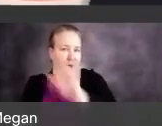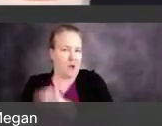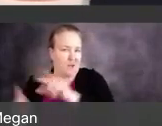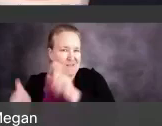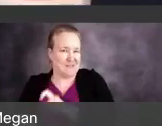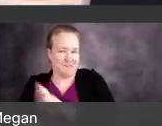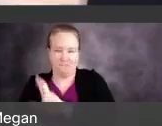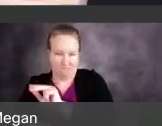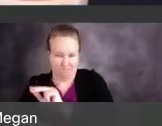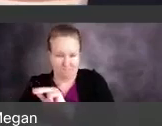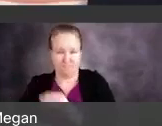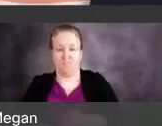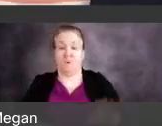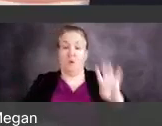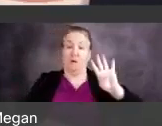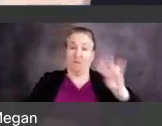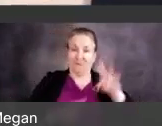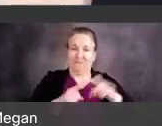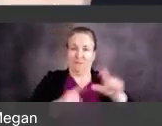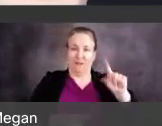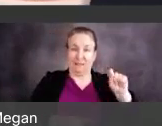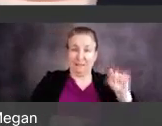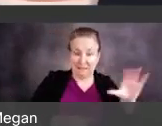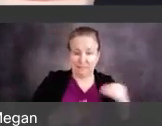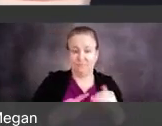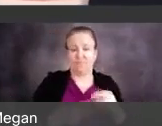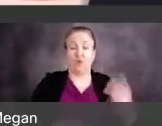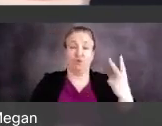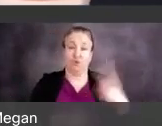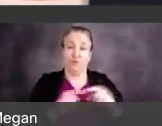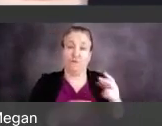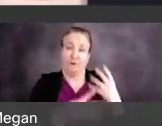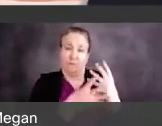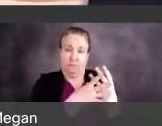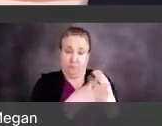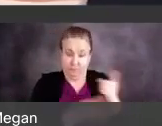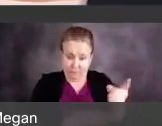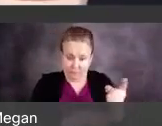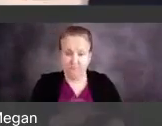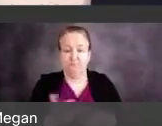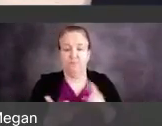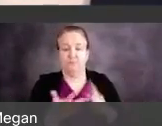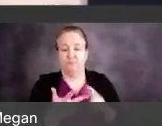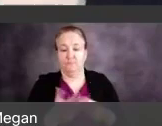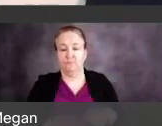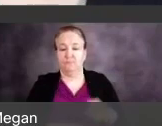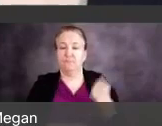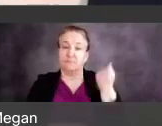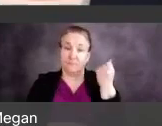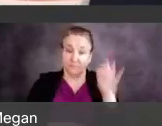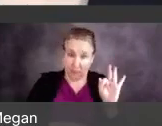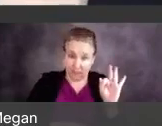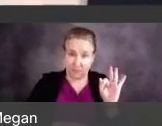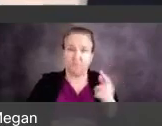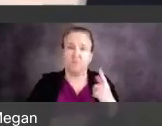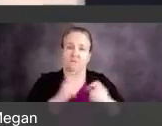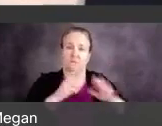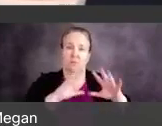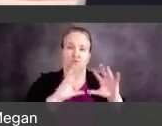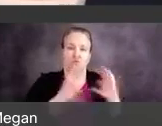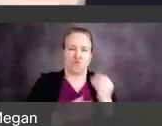these cases are from long-term care facilities, 2 are from the Montgomery County Correctional Facility, and 19 are from